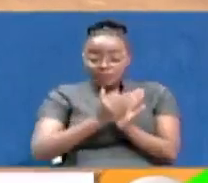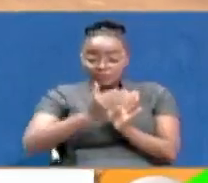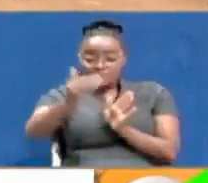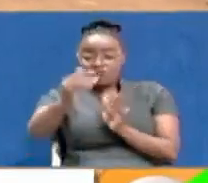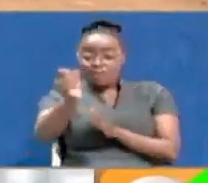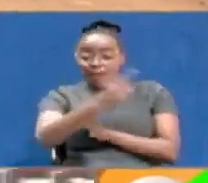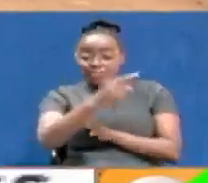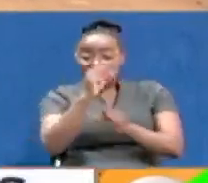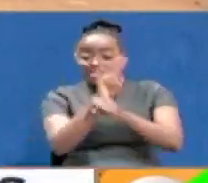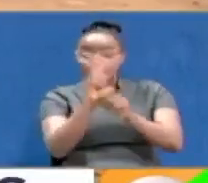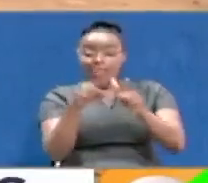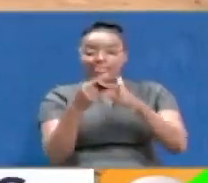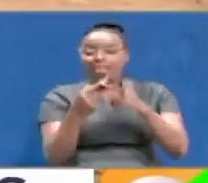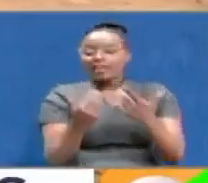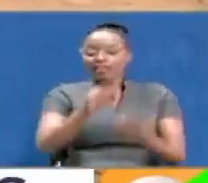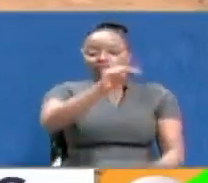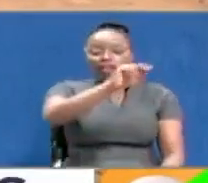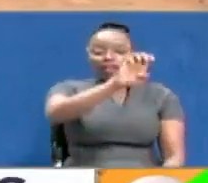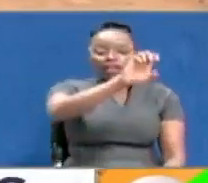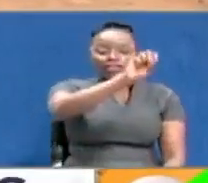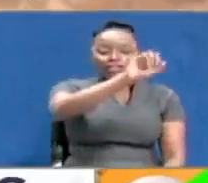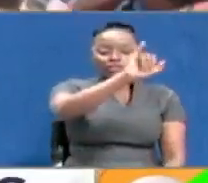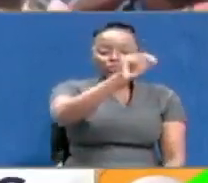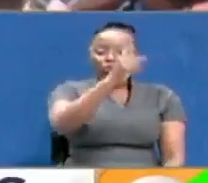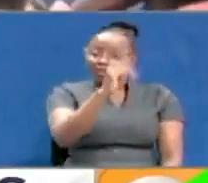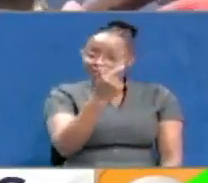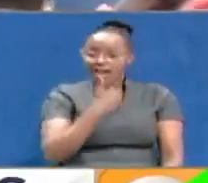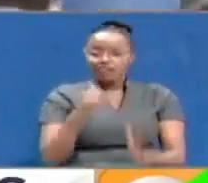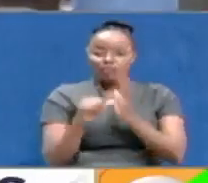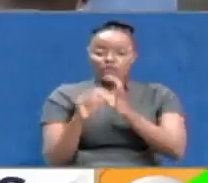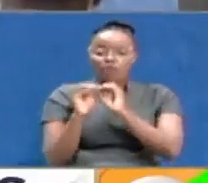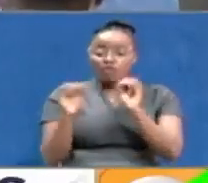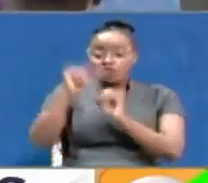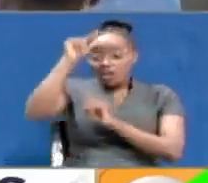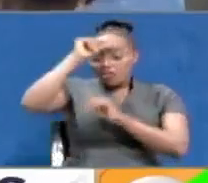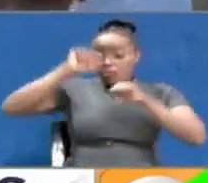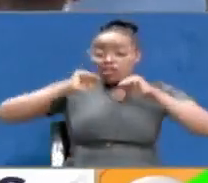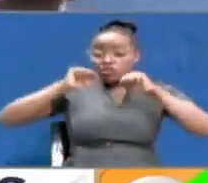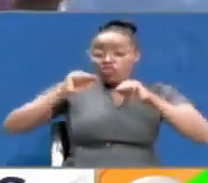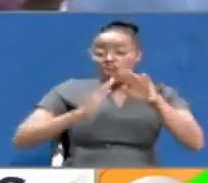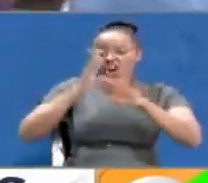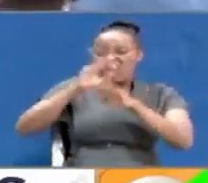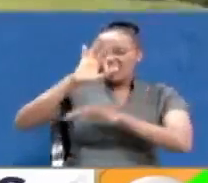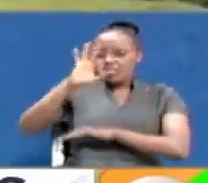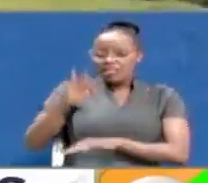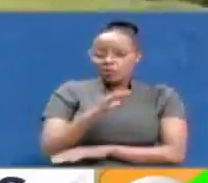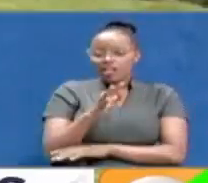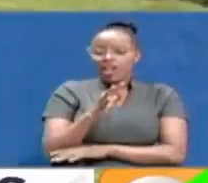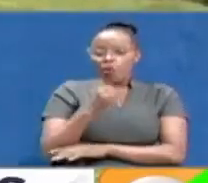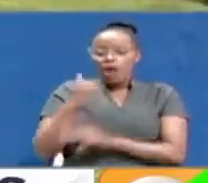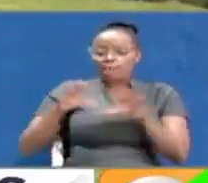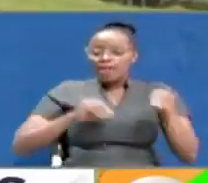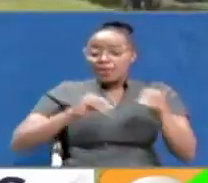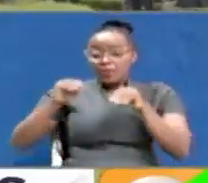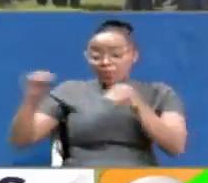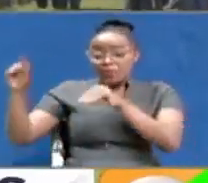kufikia December, itakuwa mambo ya Nessuit, hatuna shida tena. Government officials say over 3,008 families that had been